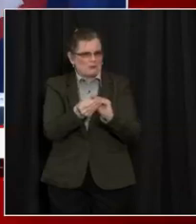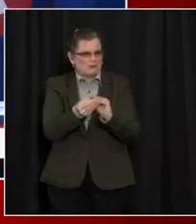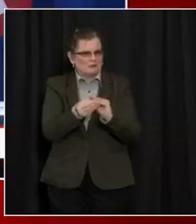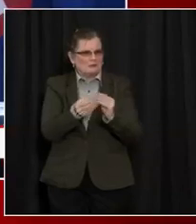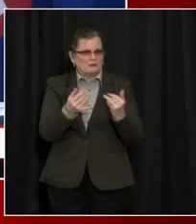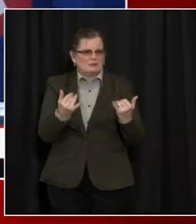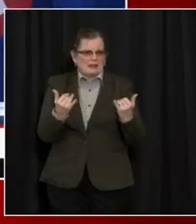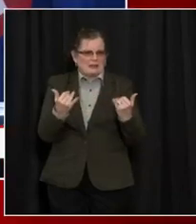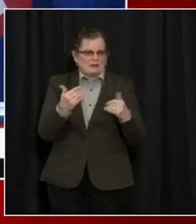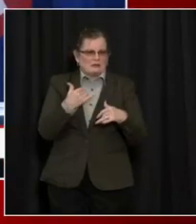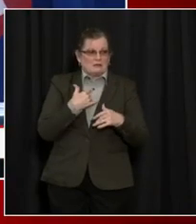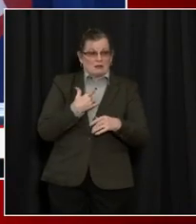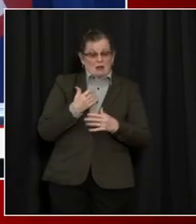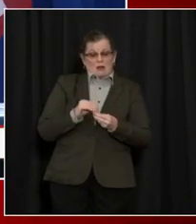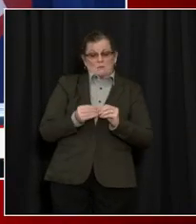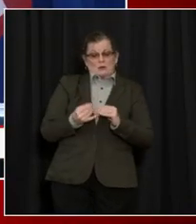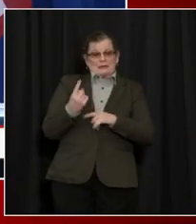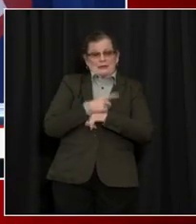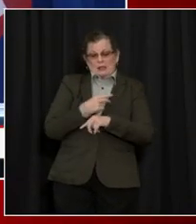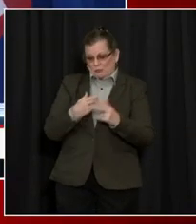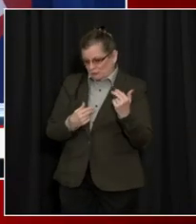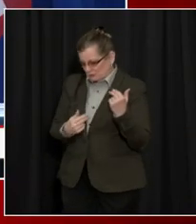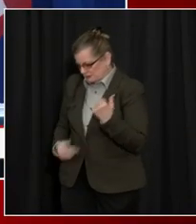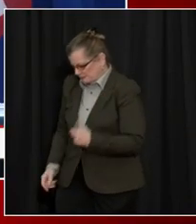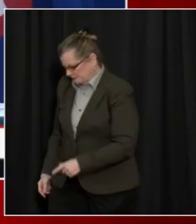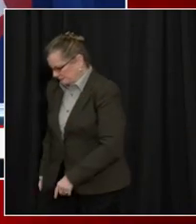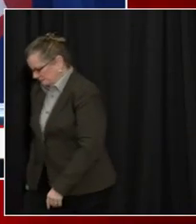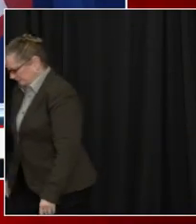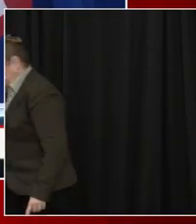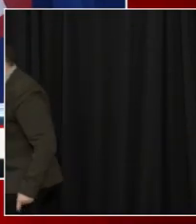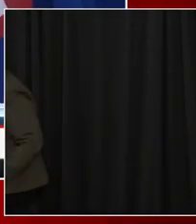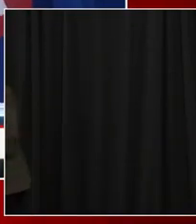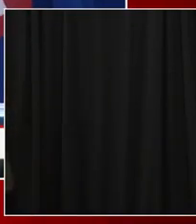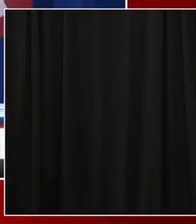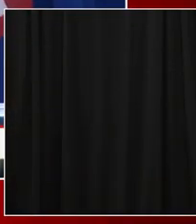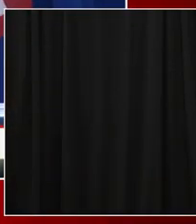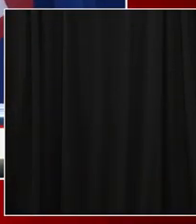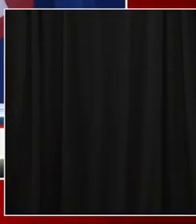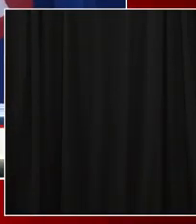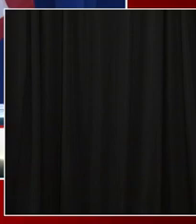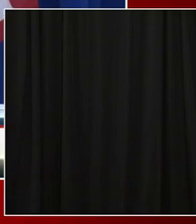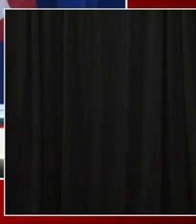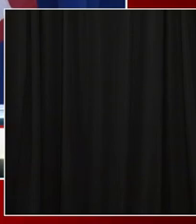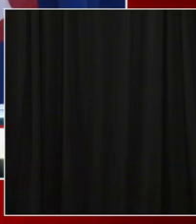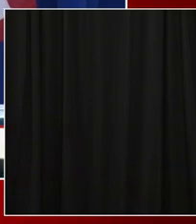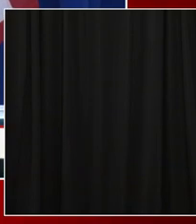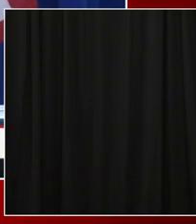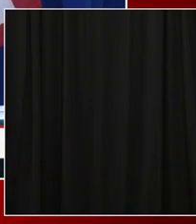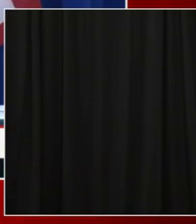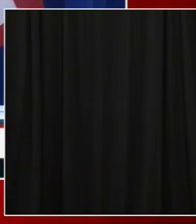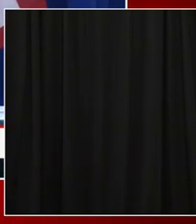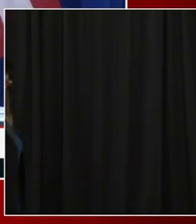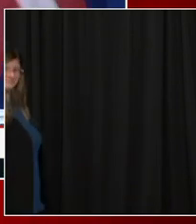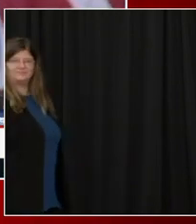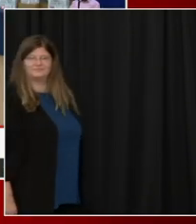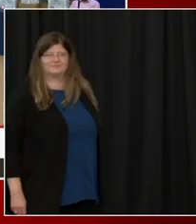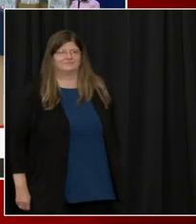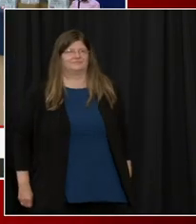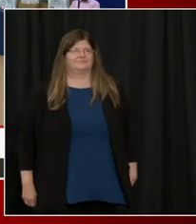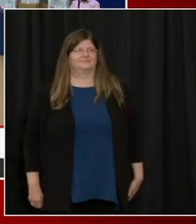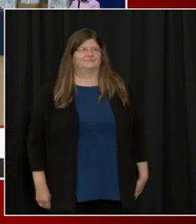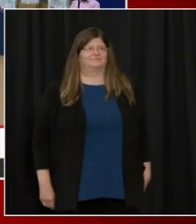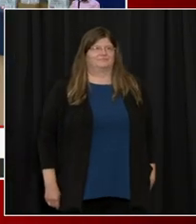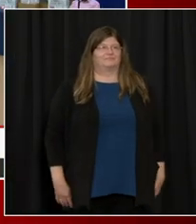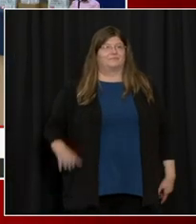Yes, sir. Chief Newsham, you had a unfortunate incident that was also caught